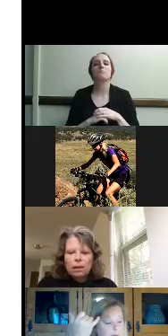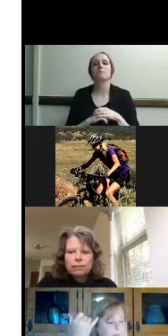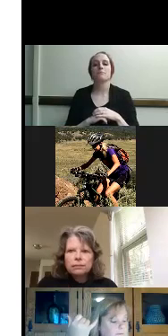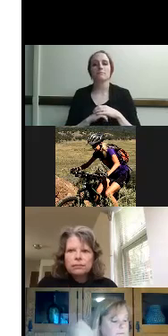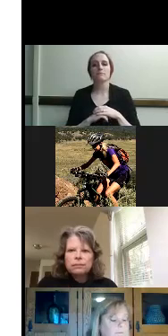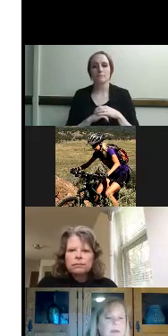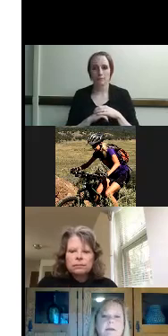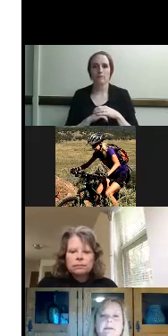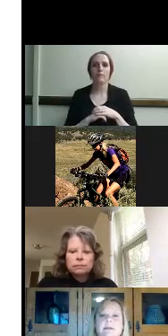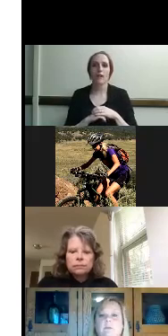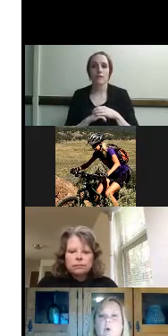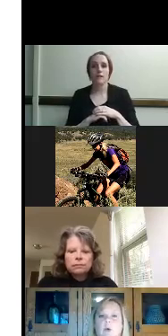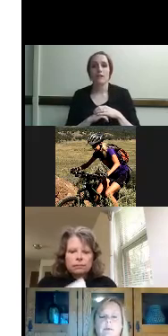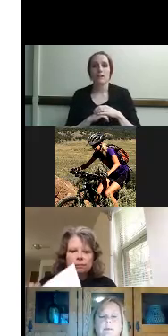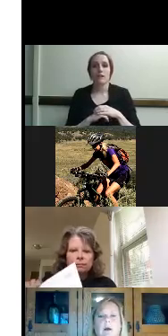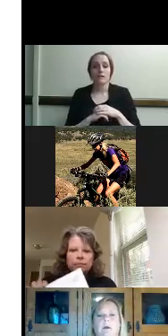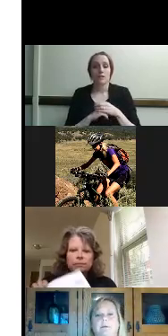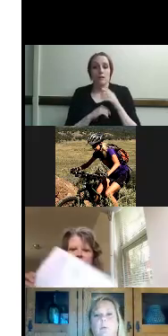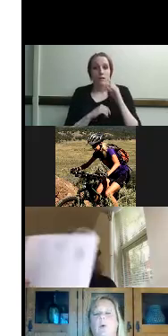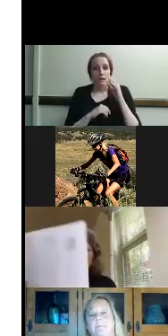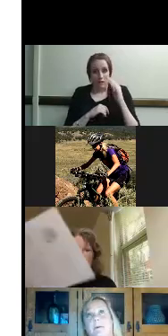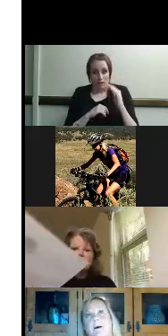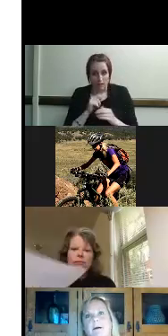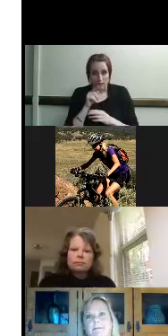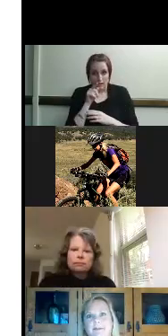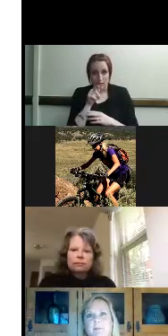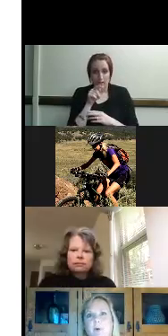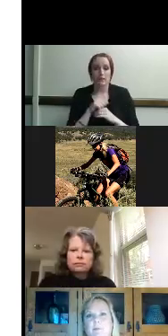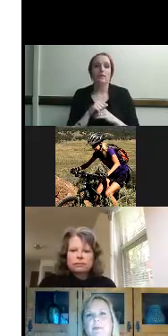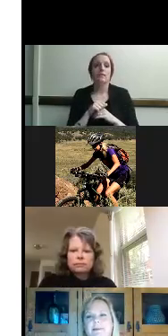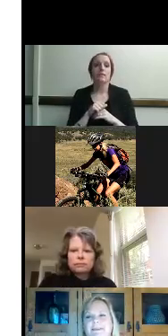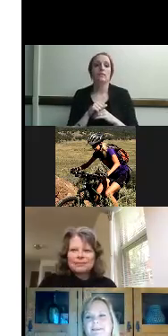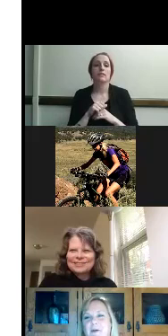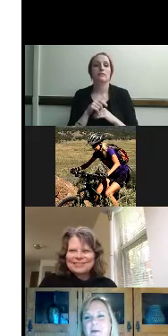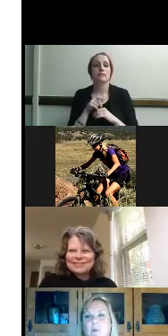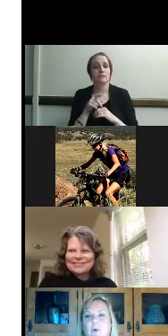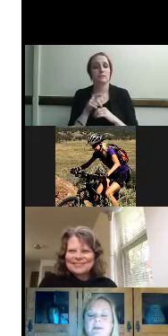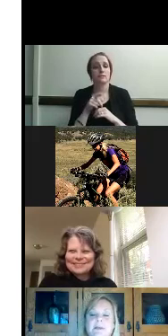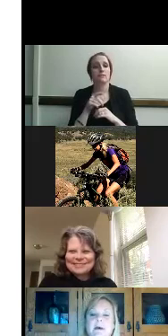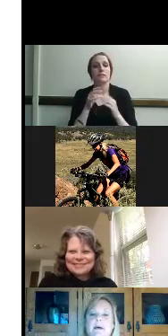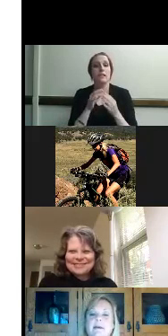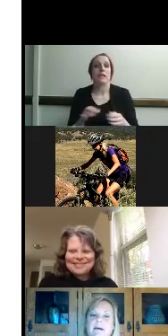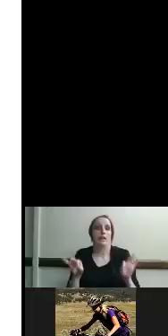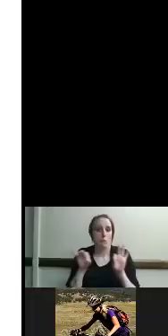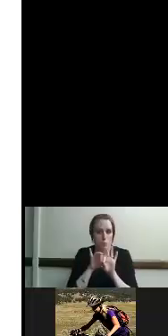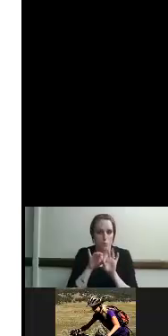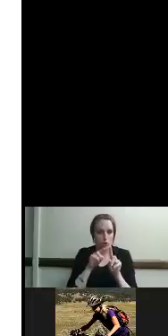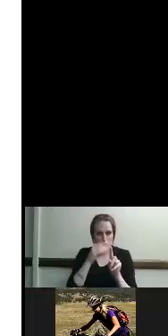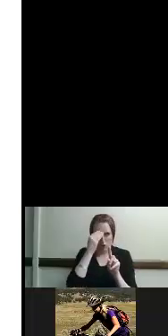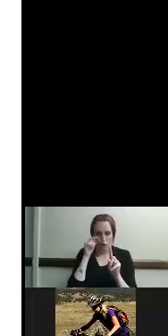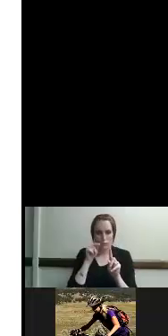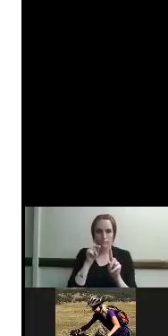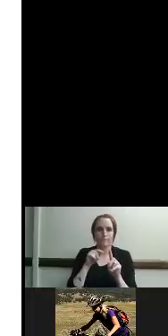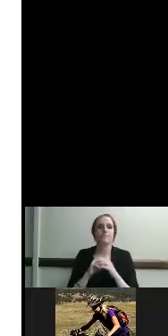and this is the important part for all of its important but this is very important the eligibility